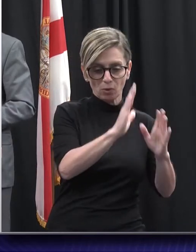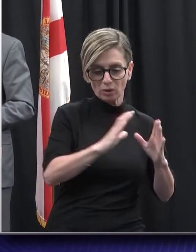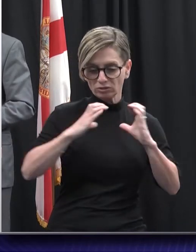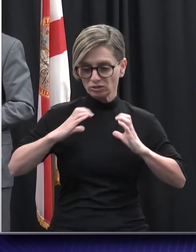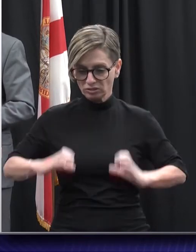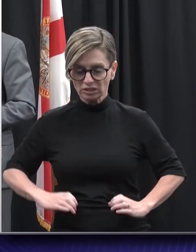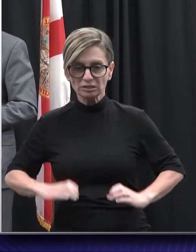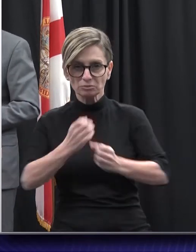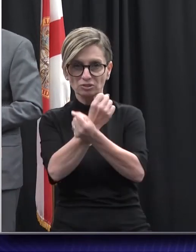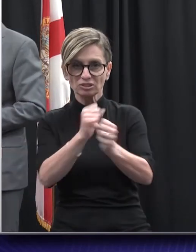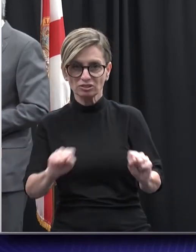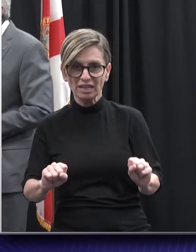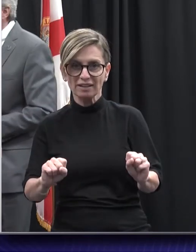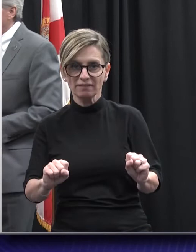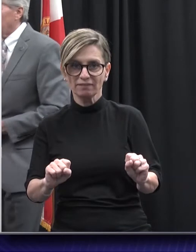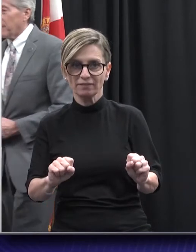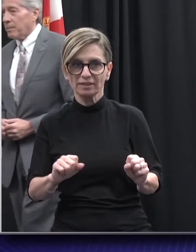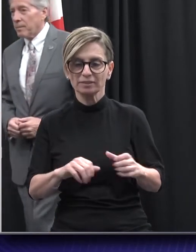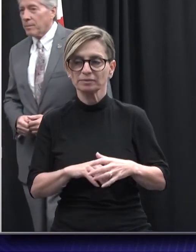safe.